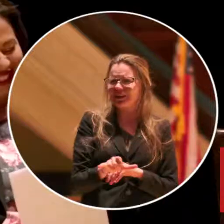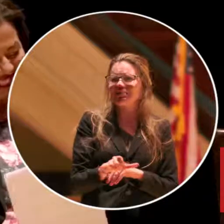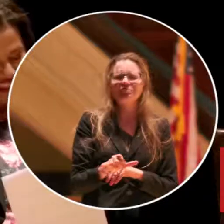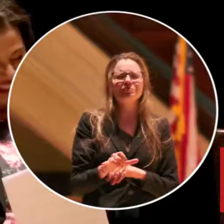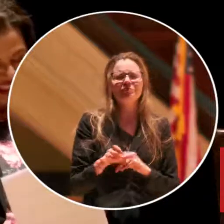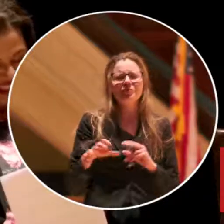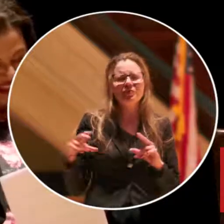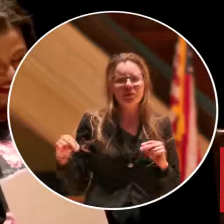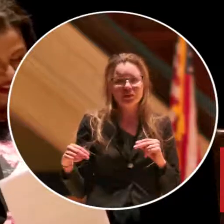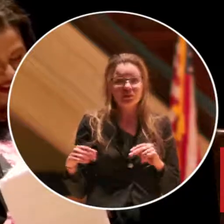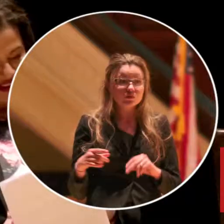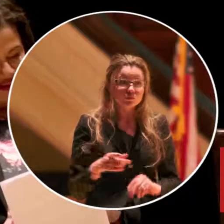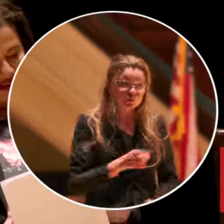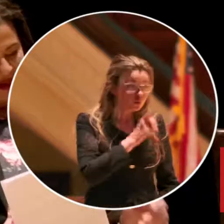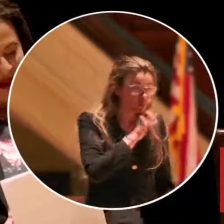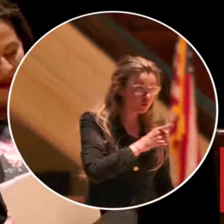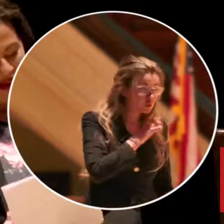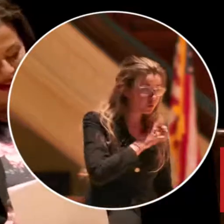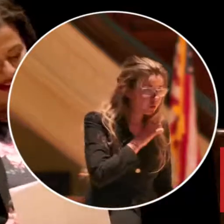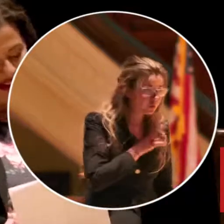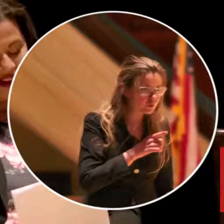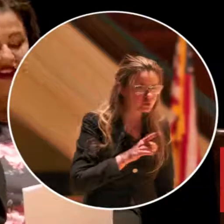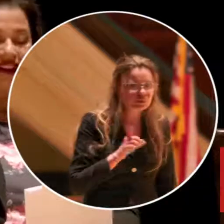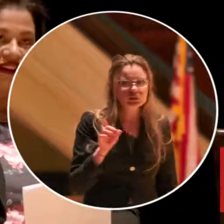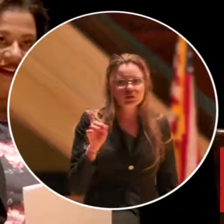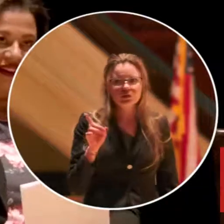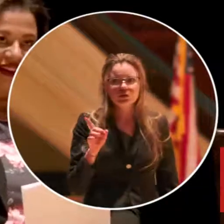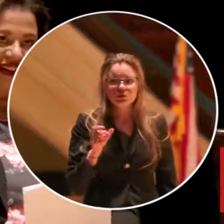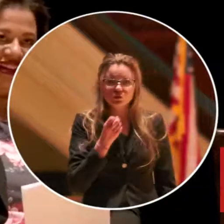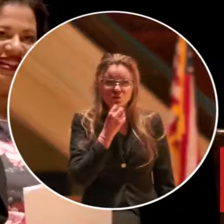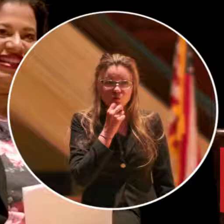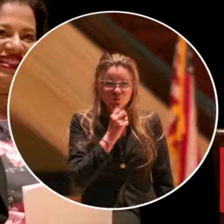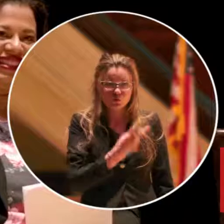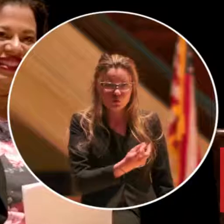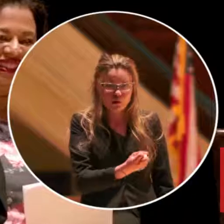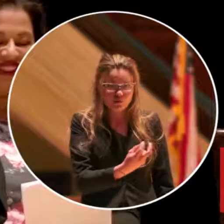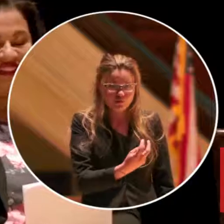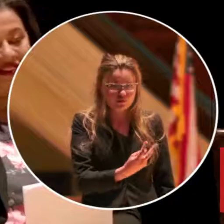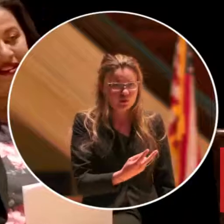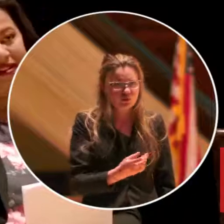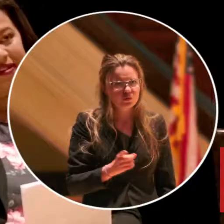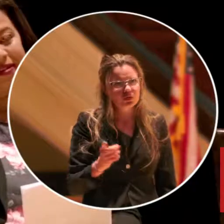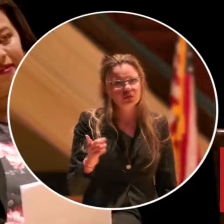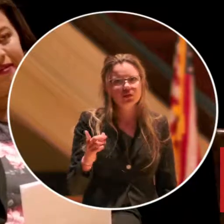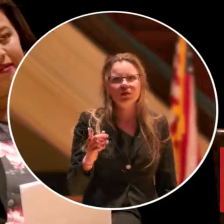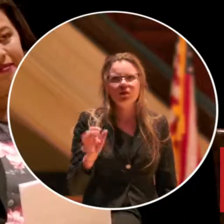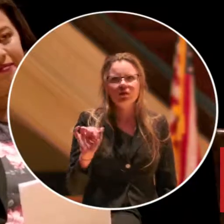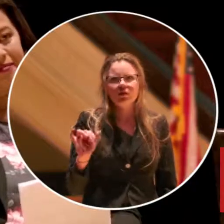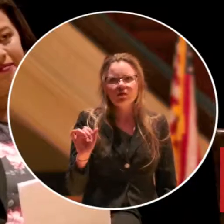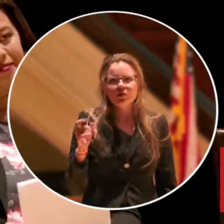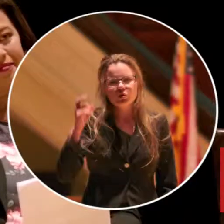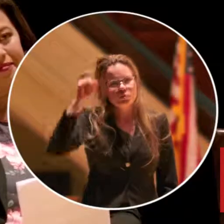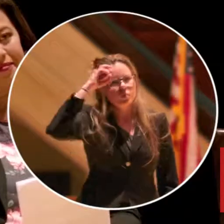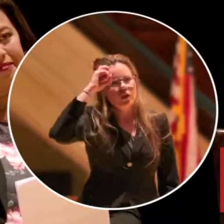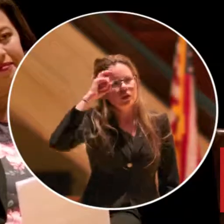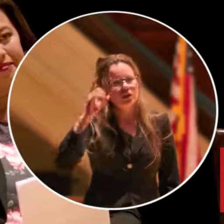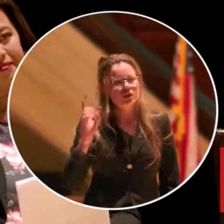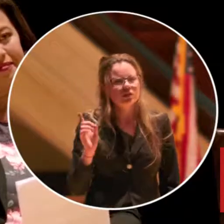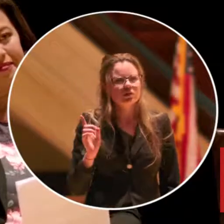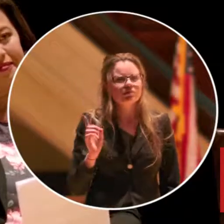Yet Morris was adamant. He was 12, so obviously quite worldly. I pondered this for a moment.